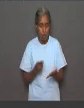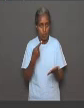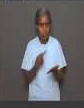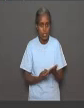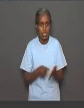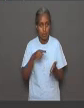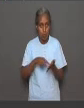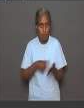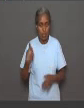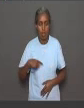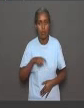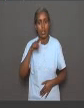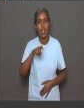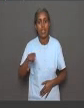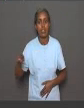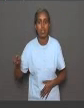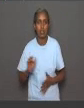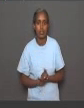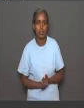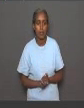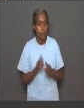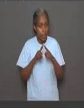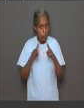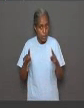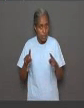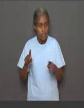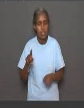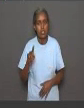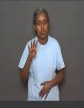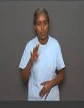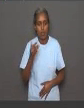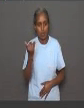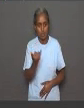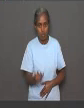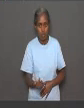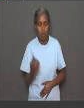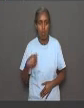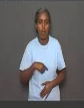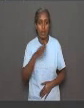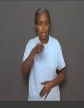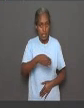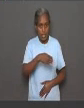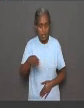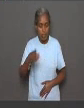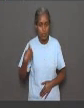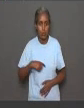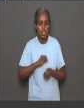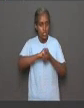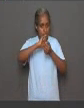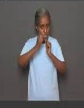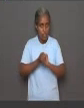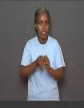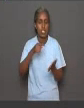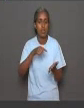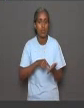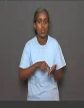We plot these points on our x-axis, but before we draw our graph,